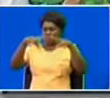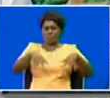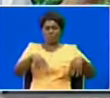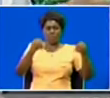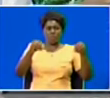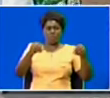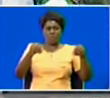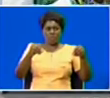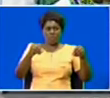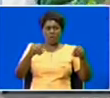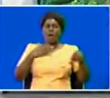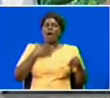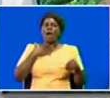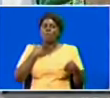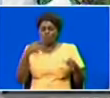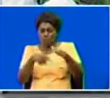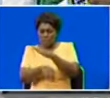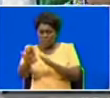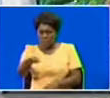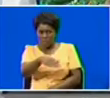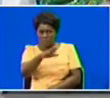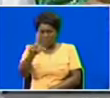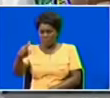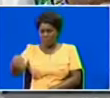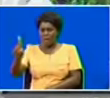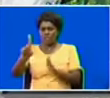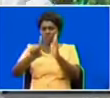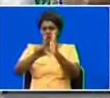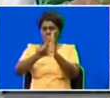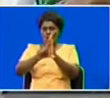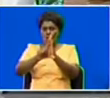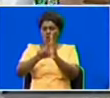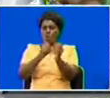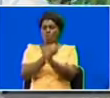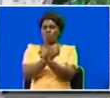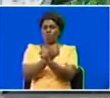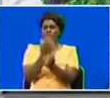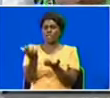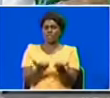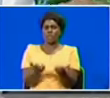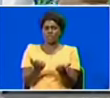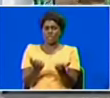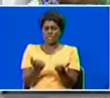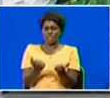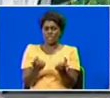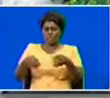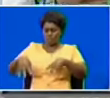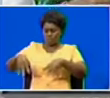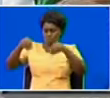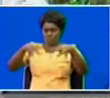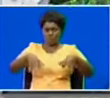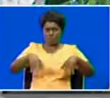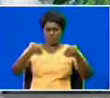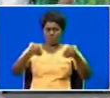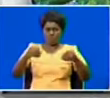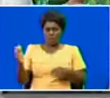informal traders. I want to go to parliament to pass legislation to protect informal traders. If you're a Jua Kali person, if you're a tout, a